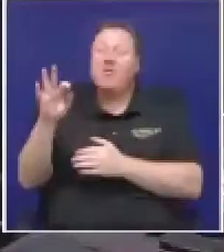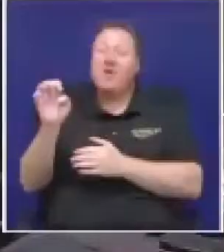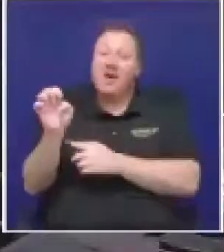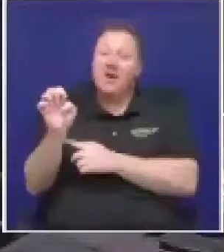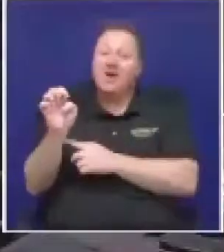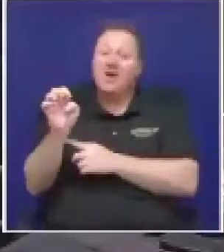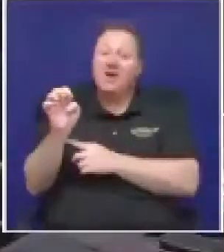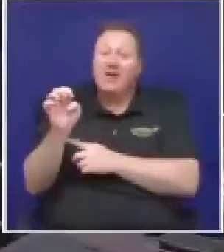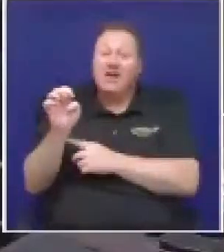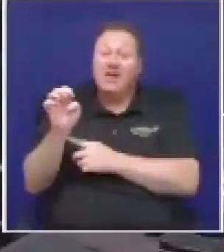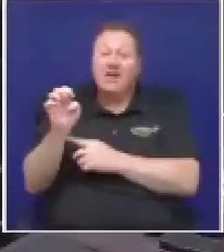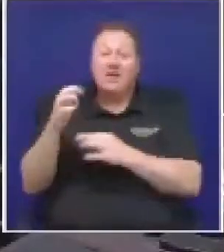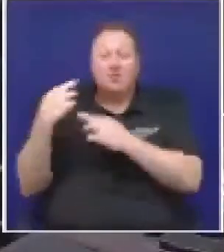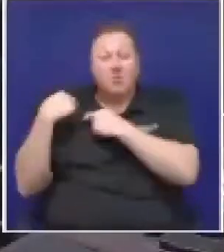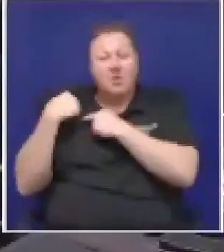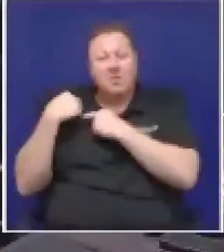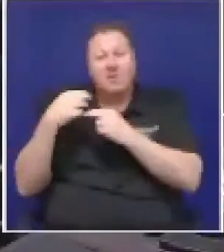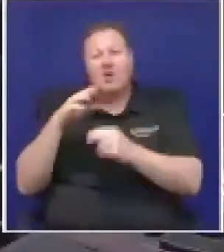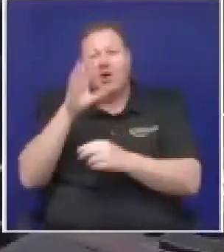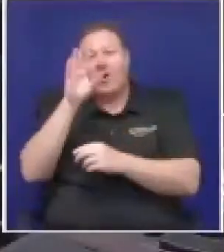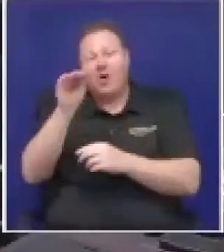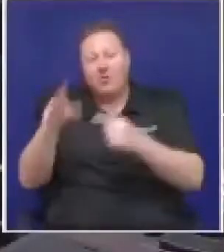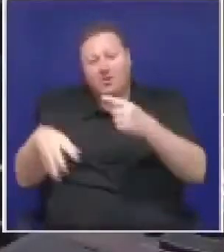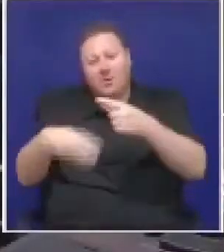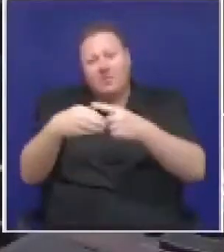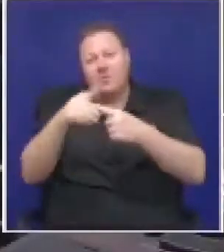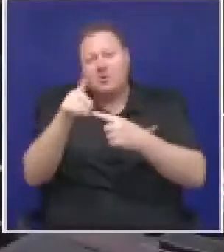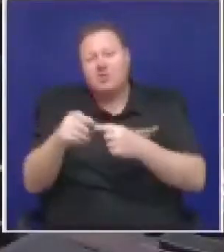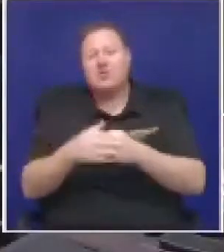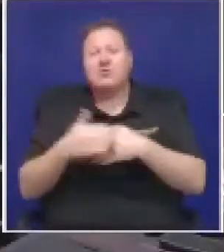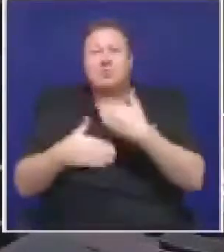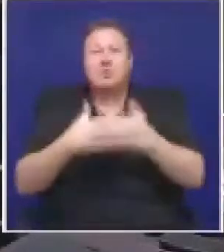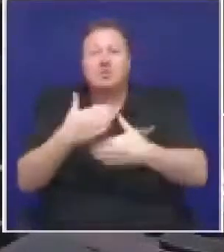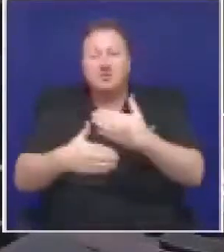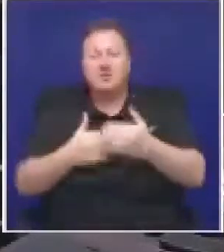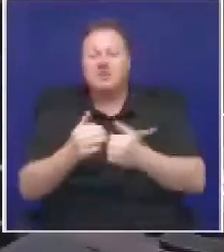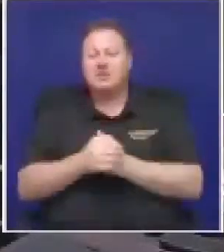the question. Thank you. Yes, proceed.